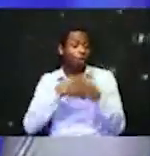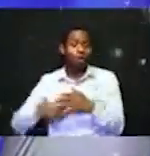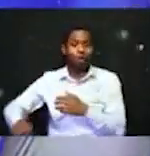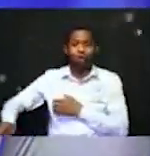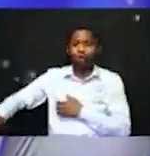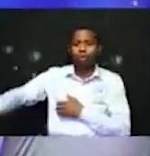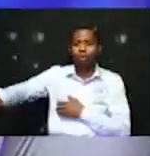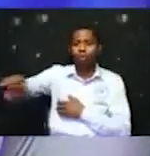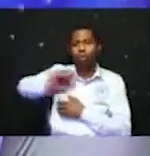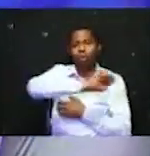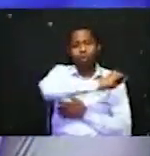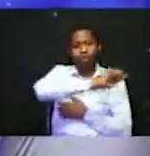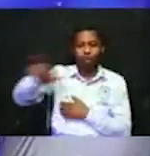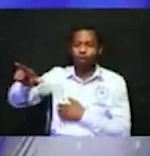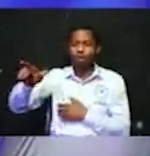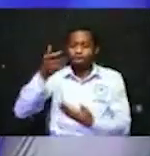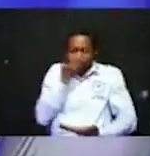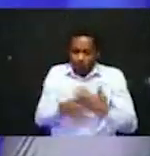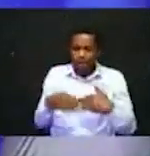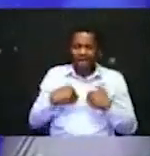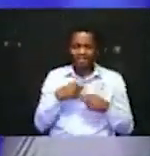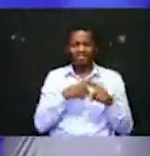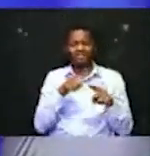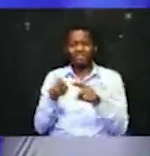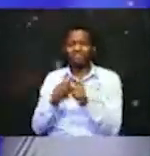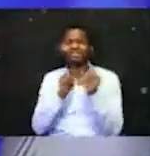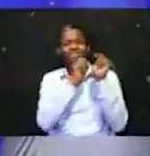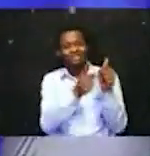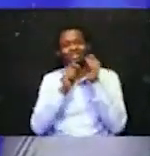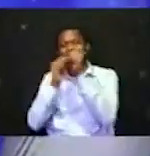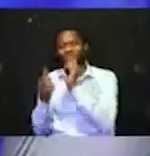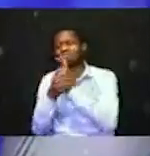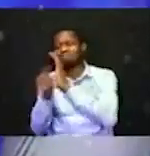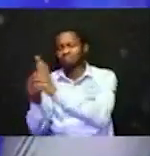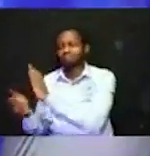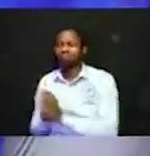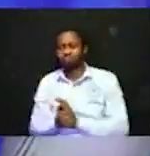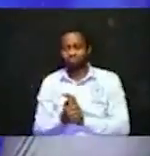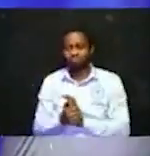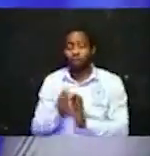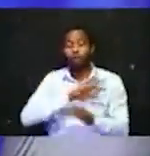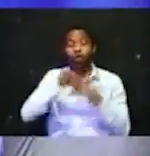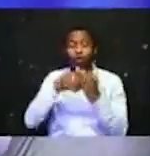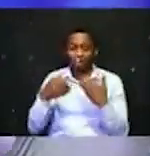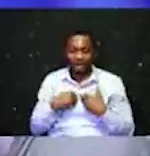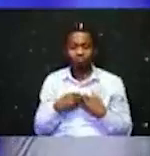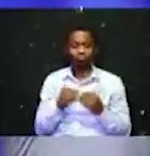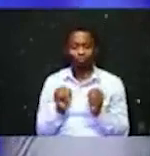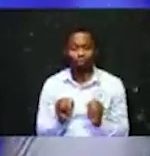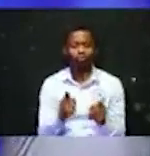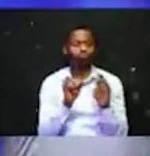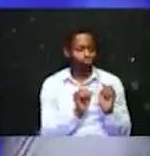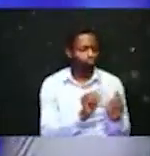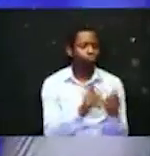de yem ba. Now we all have opportunities, but only few are able to